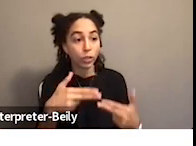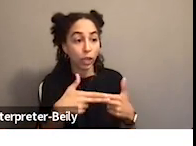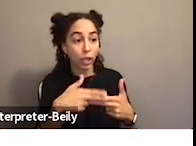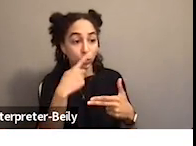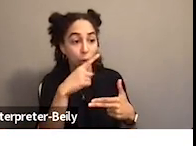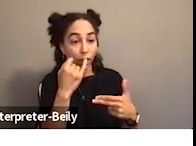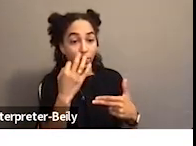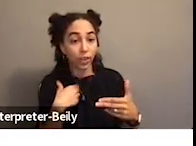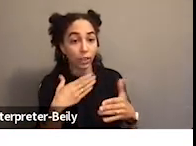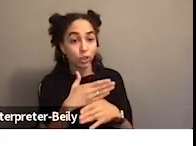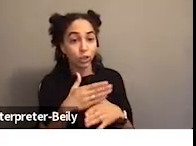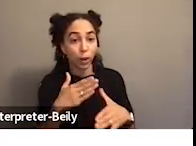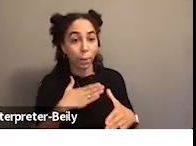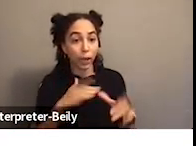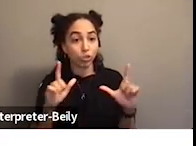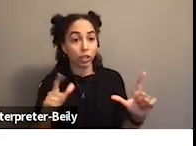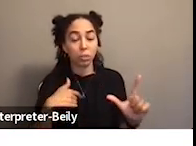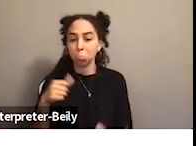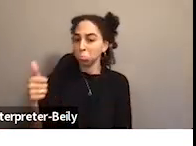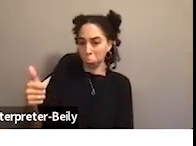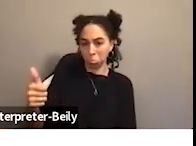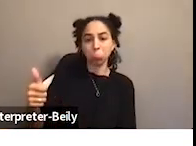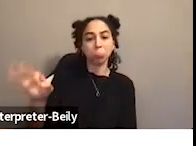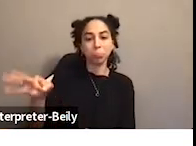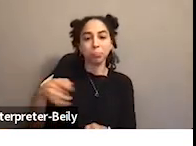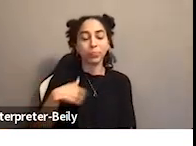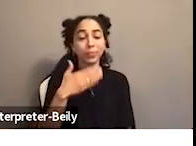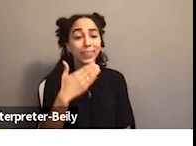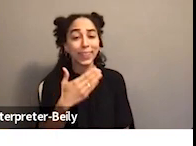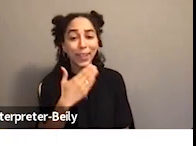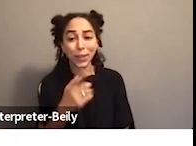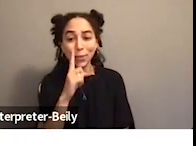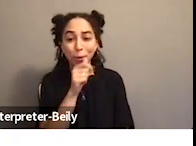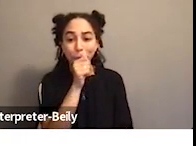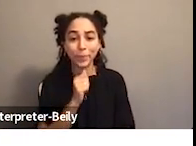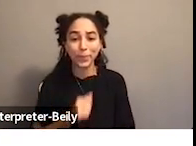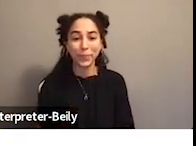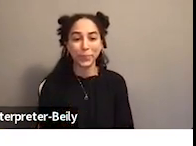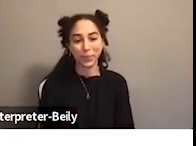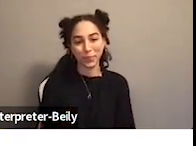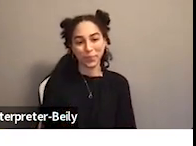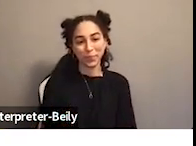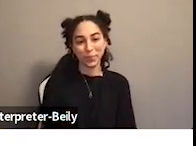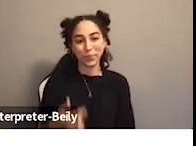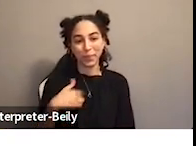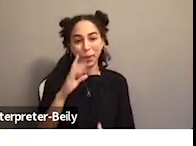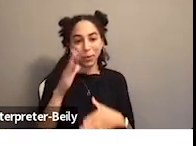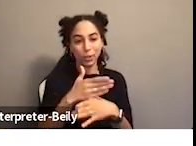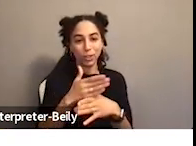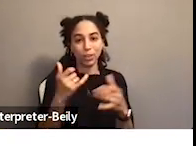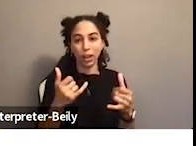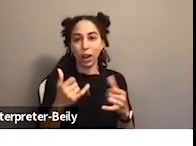screen? Absolutely. Okay, cool. Thank you for putting up with me. I'm gonna share it